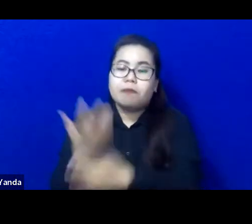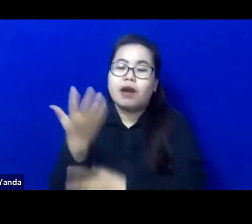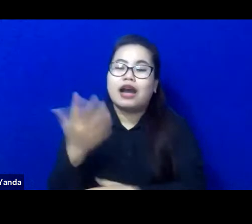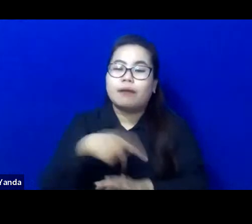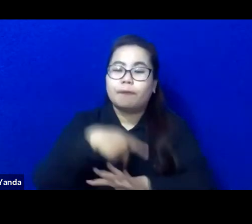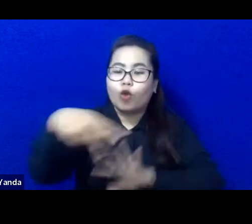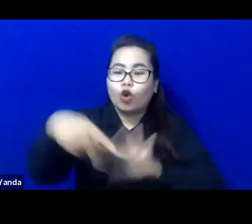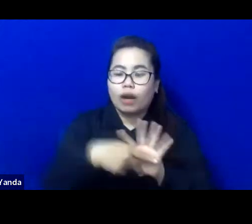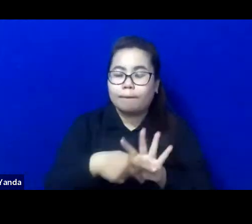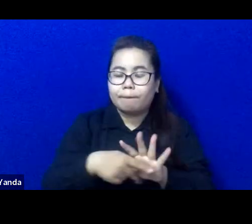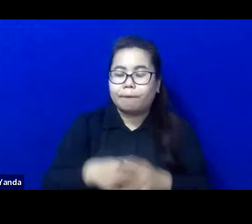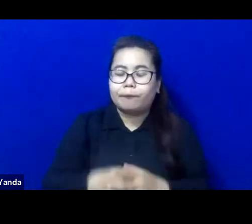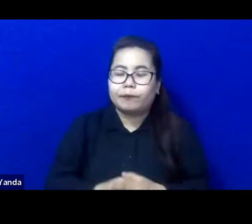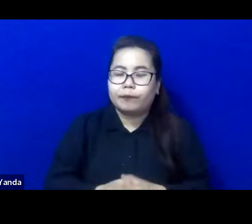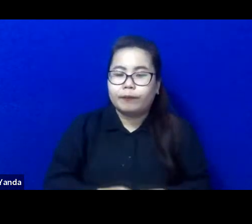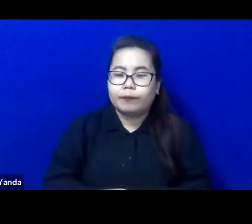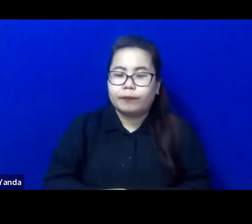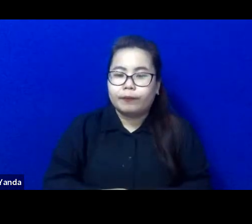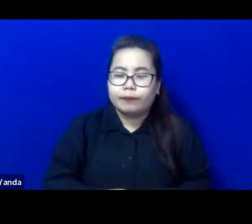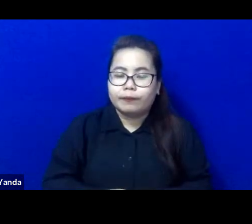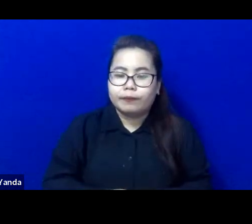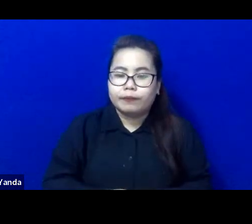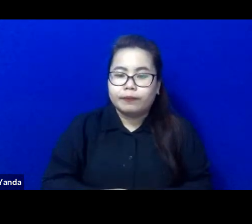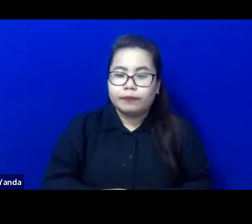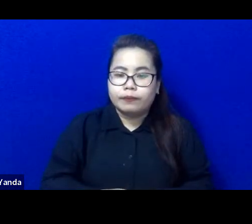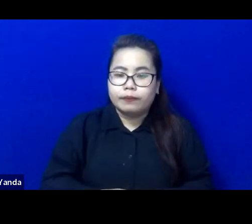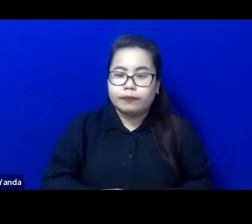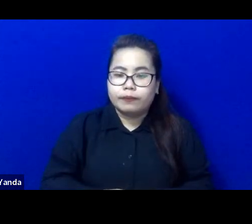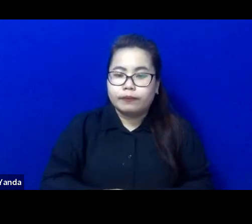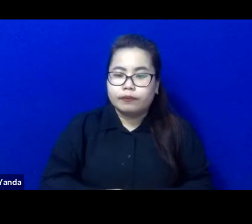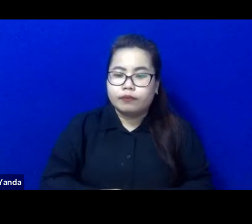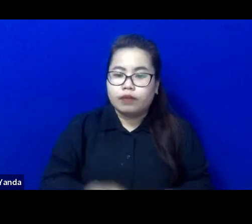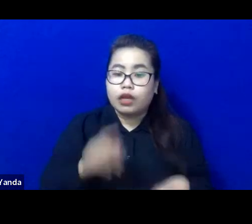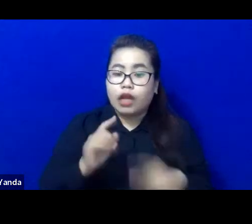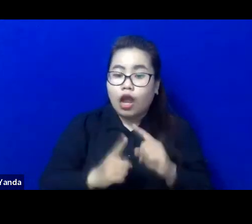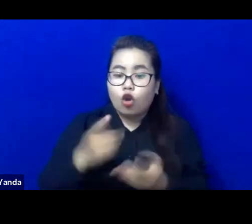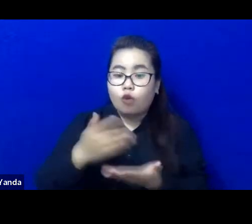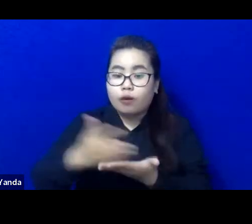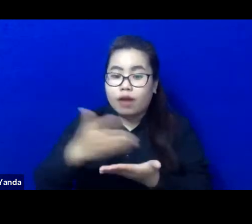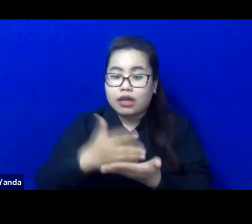in a way that's meaningful. And I guess the news I bring is that